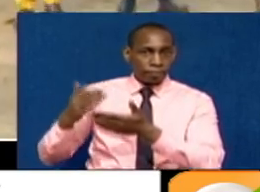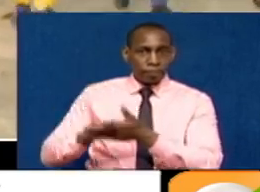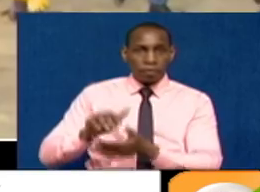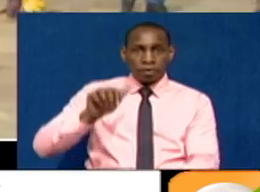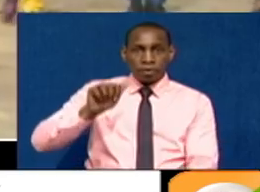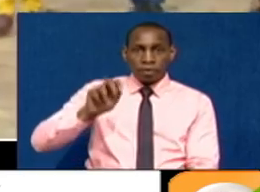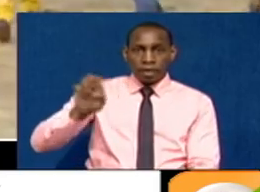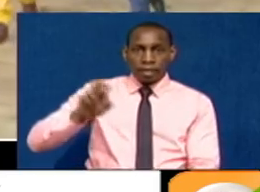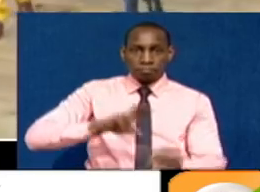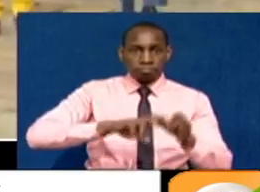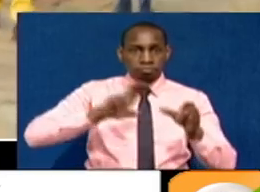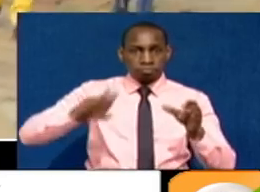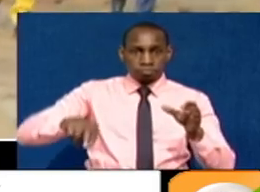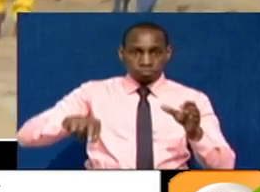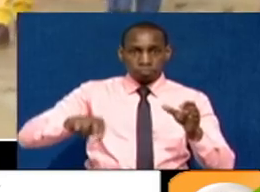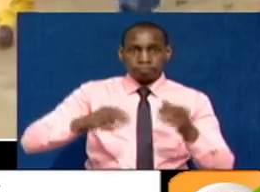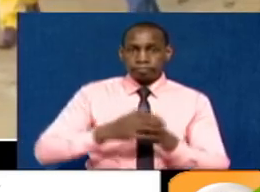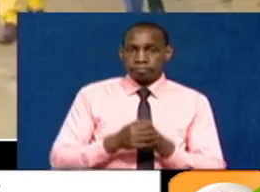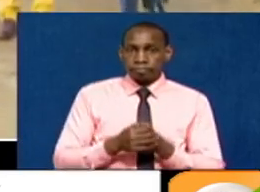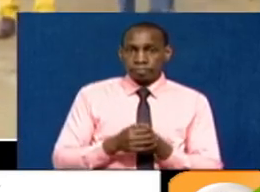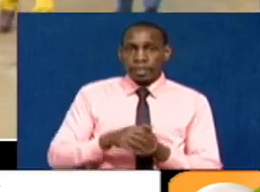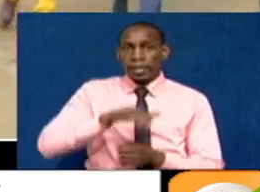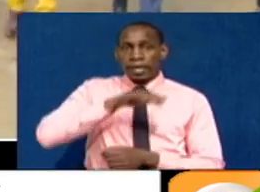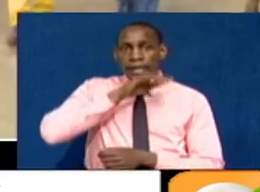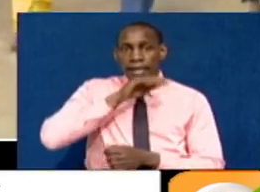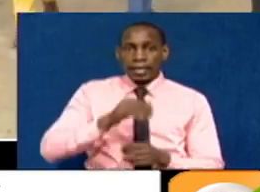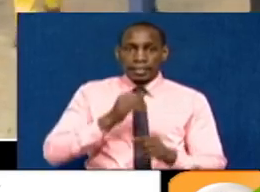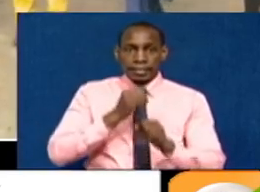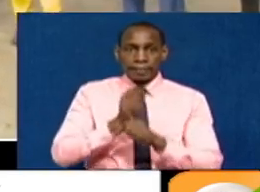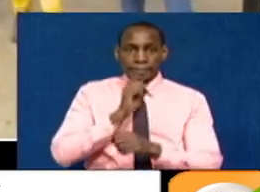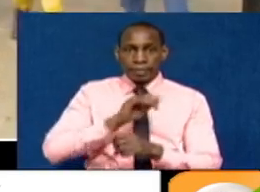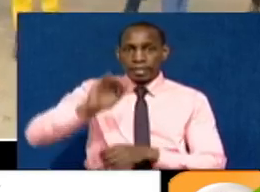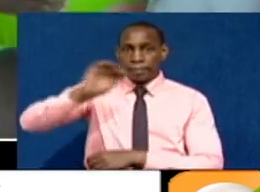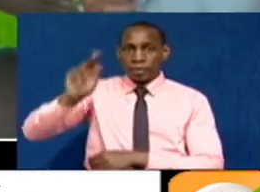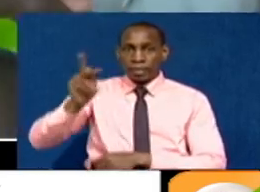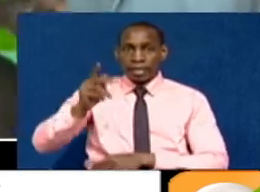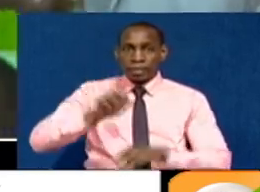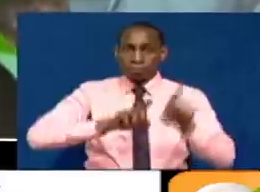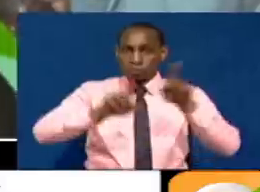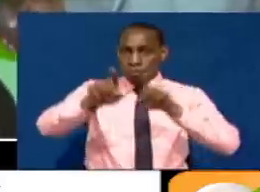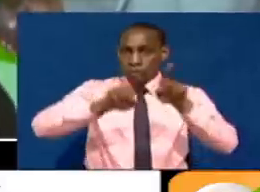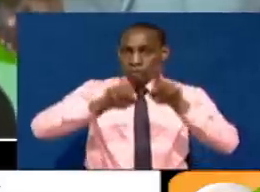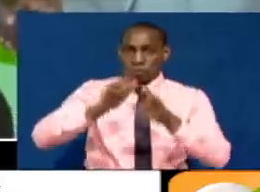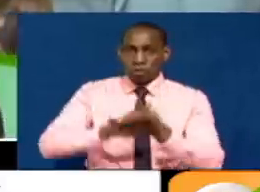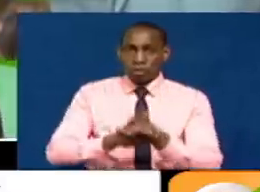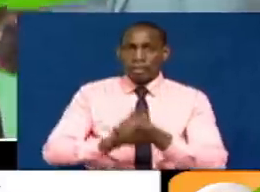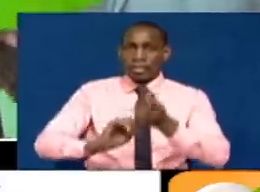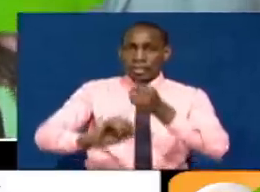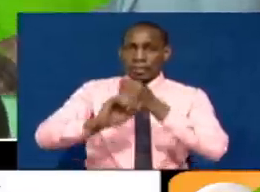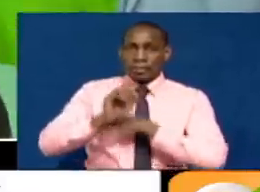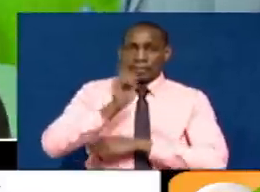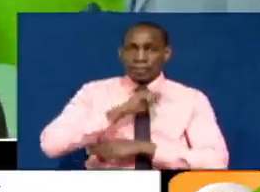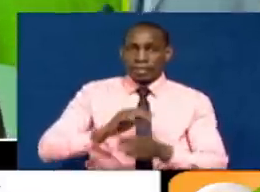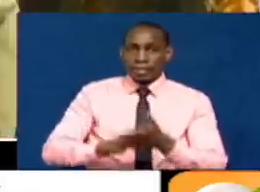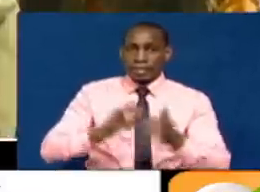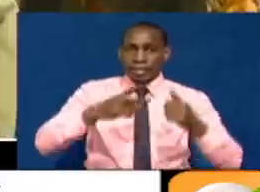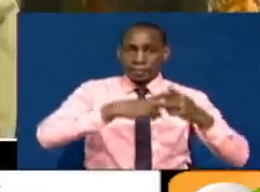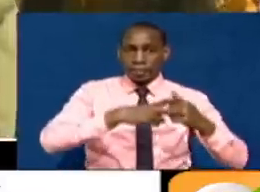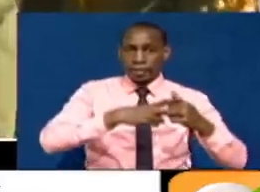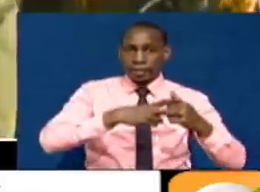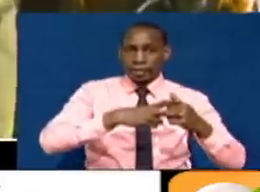Waiguru's defection, Raila Odinga had done a Mount Kenya tour and got endorsement of 7